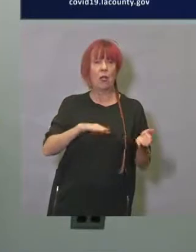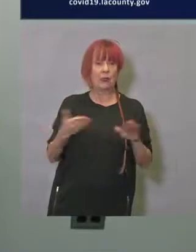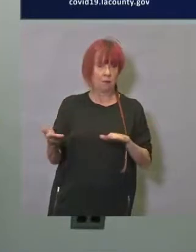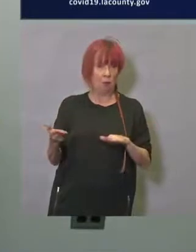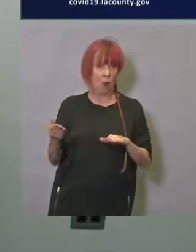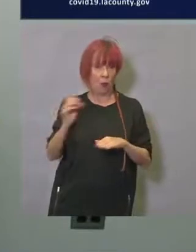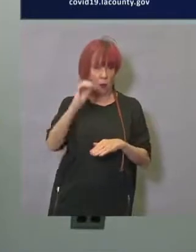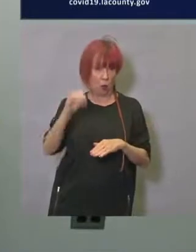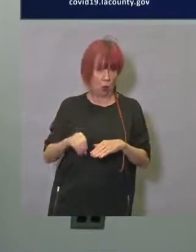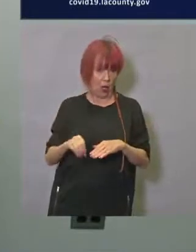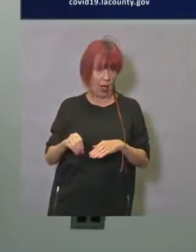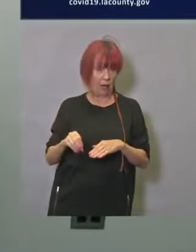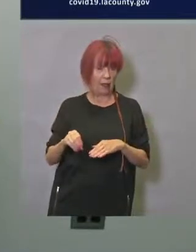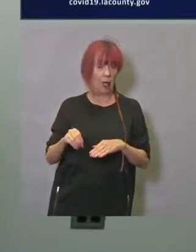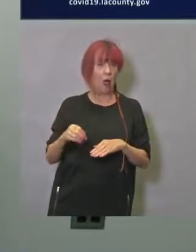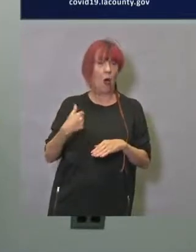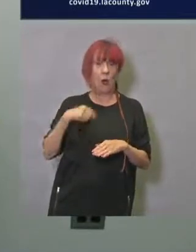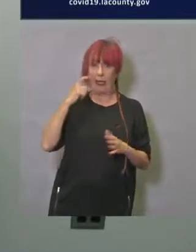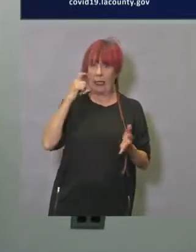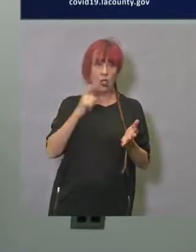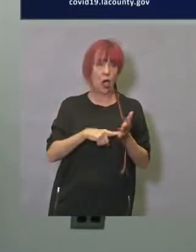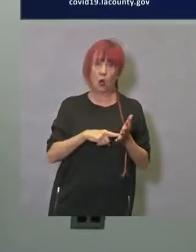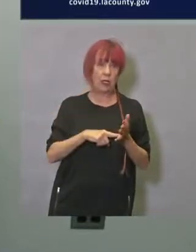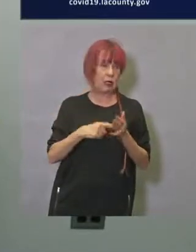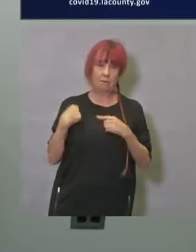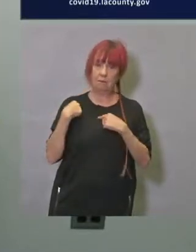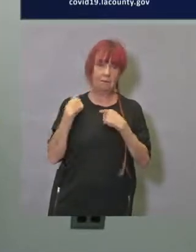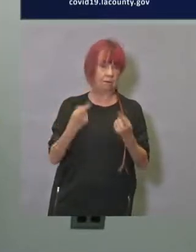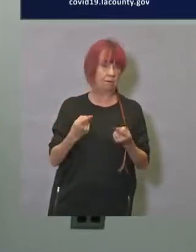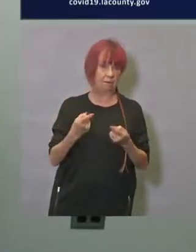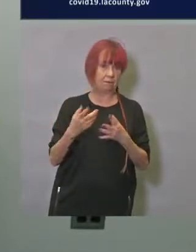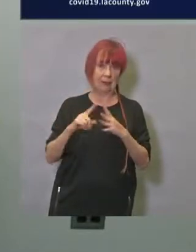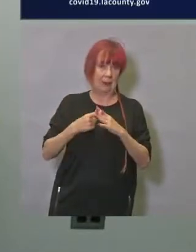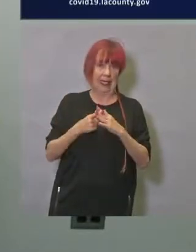really since early on in the pandemic. And,